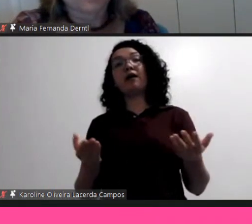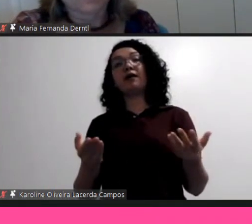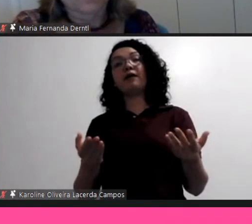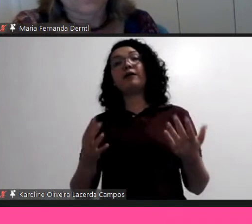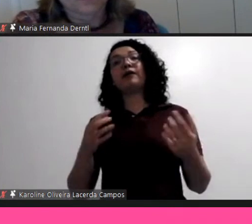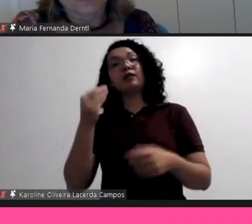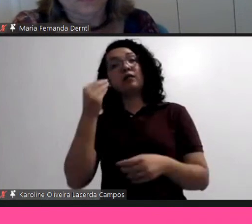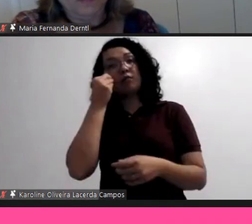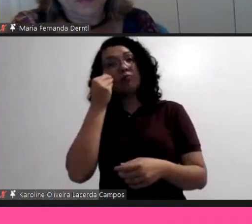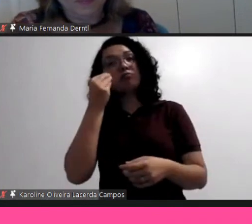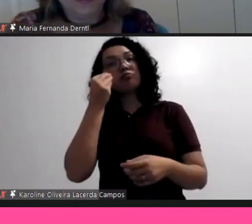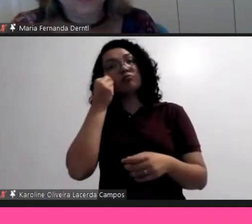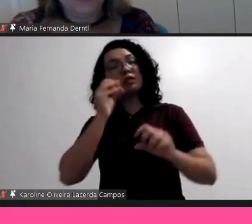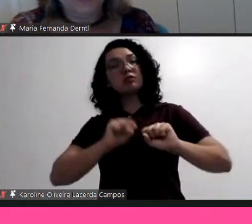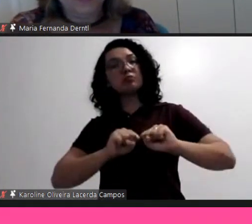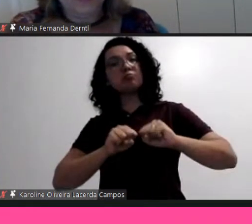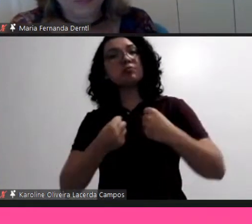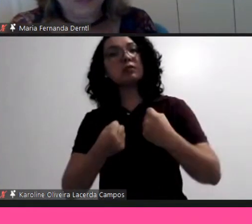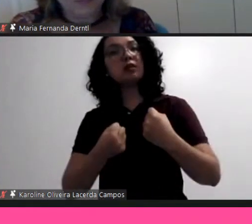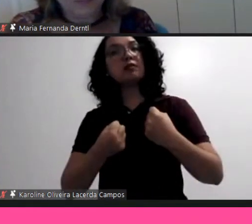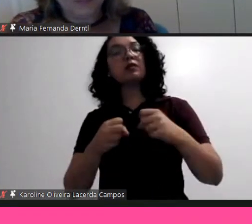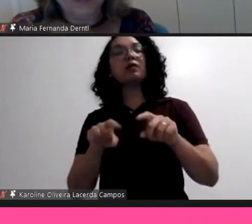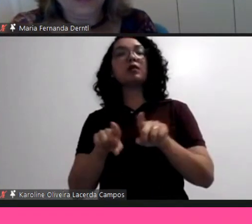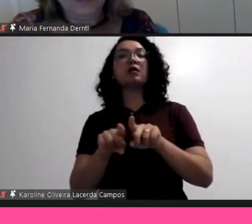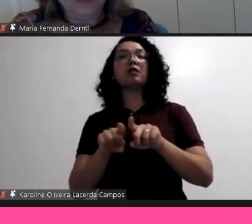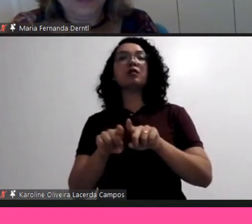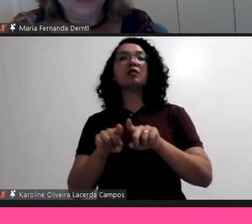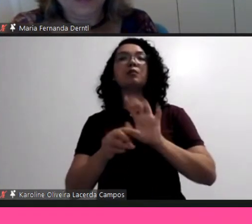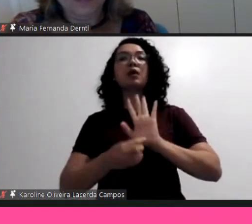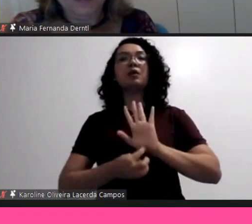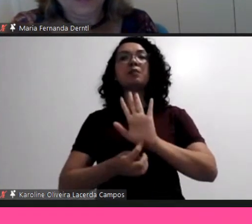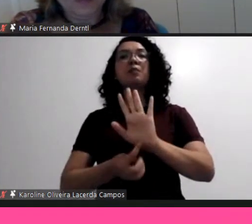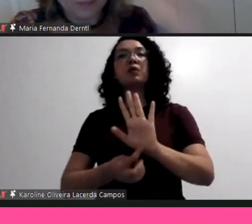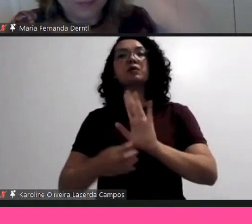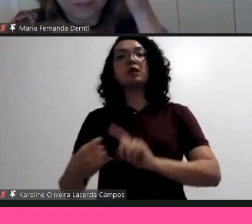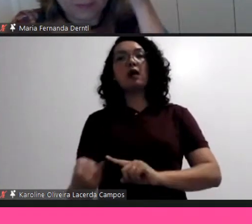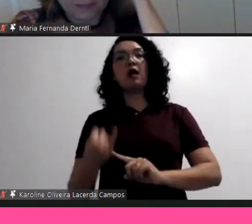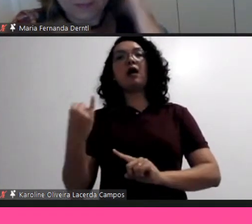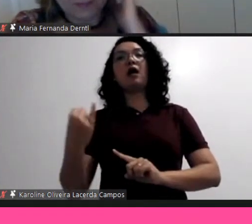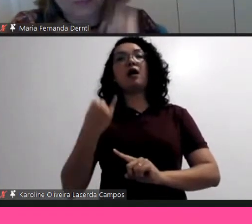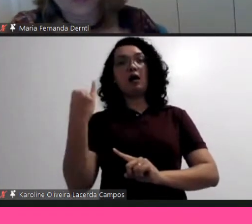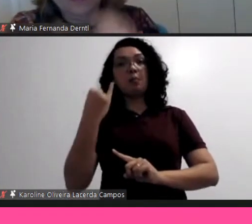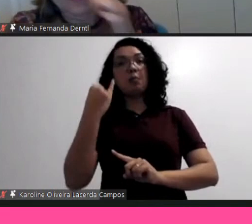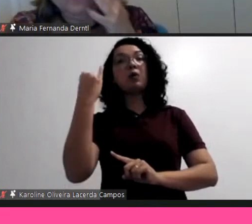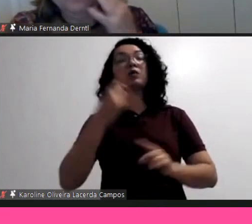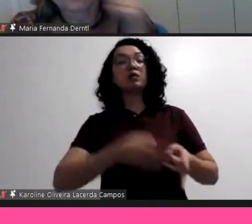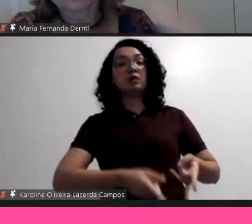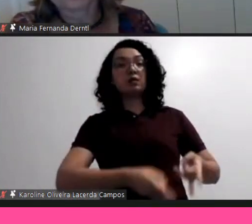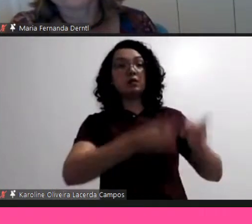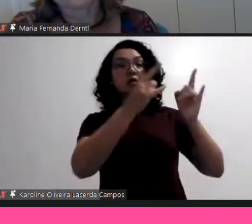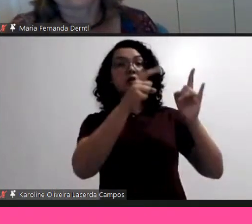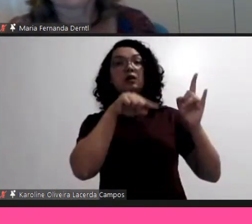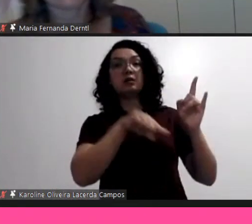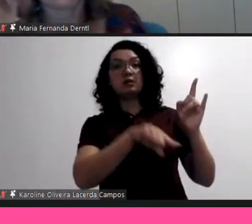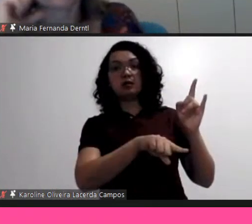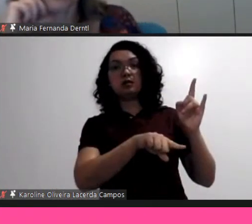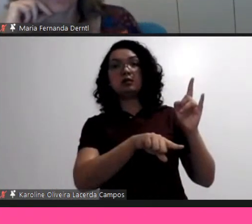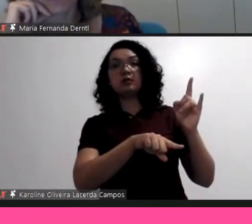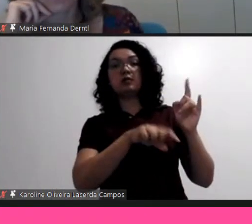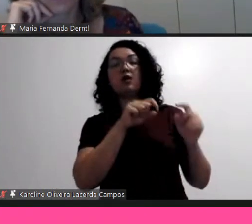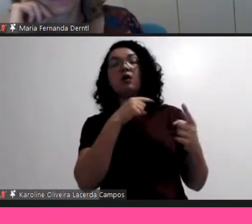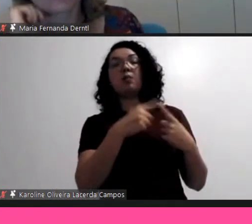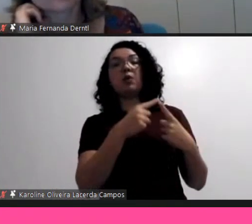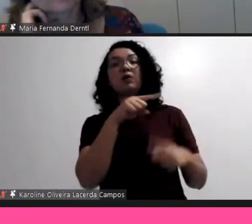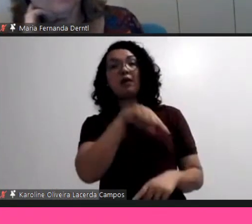to show the role that it has, to talk about its heritage openly, because it's a very complicated heritage, and